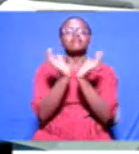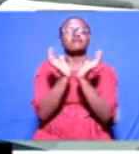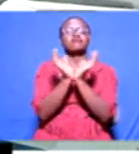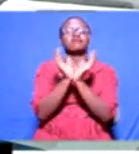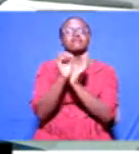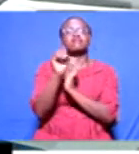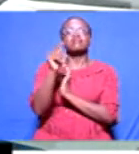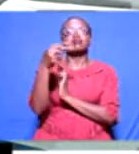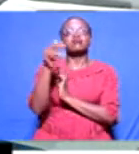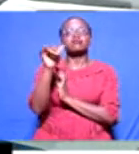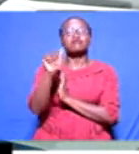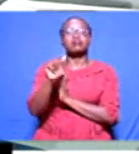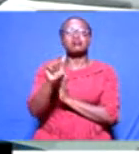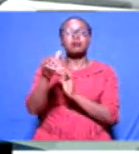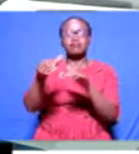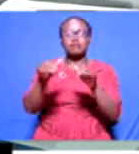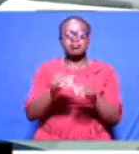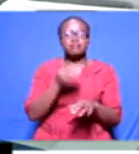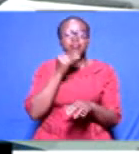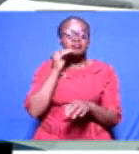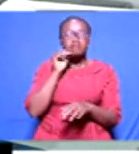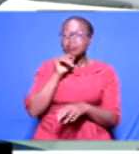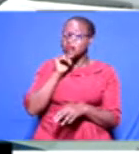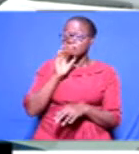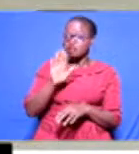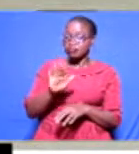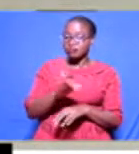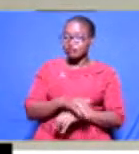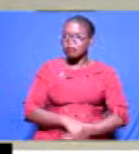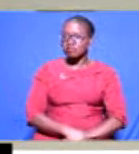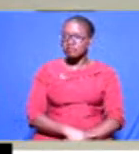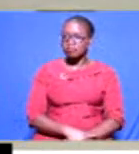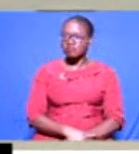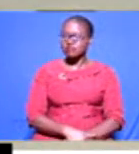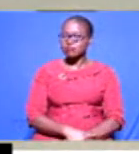the burial at his rural home. Frederick Mwoki reports.